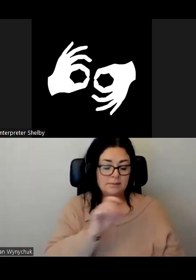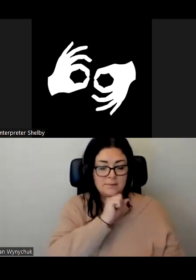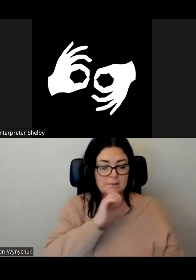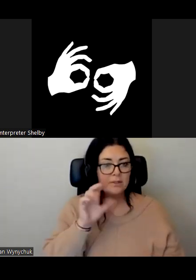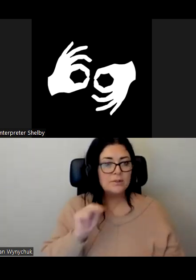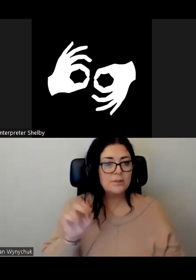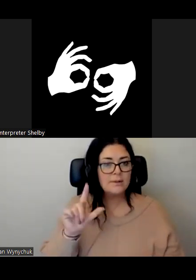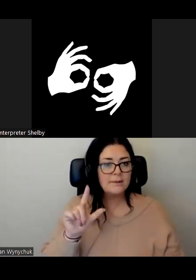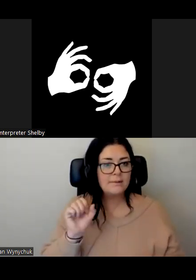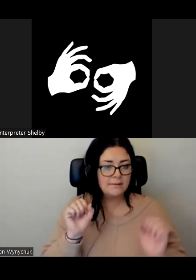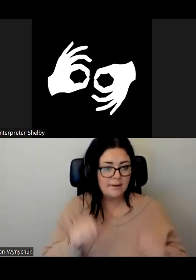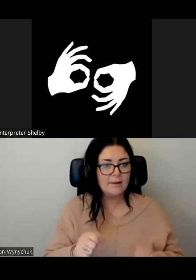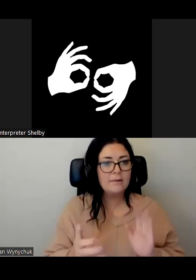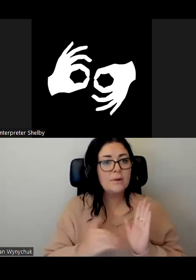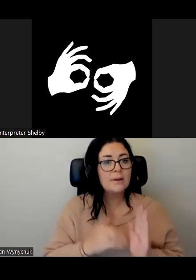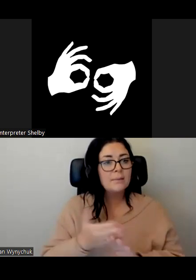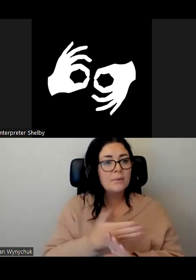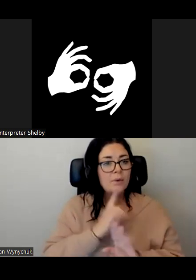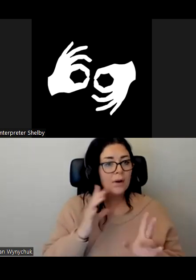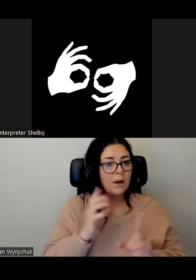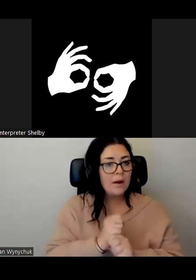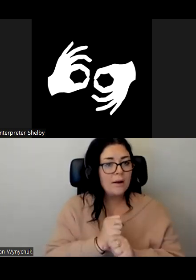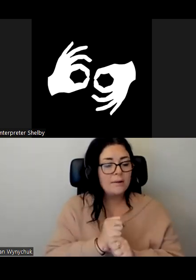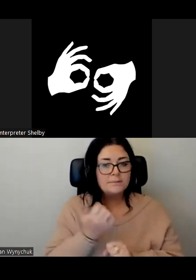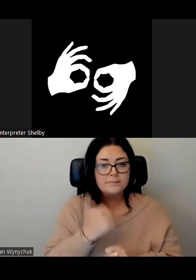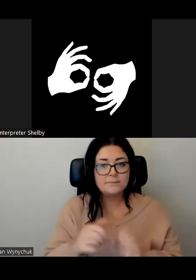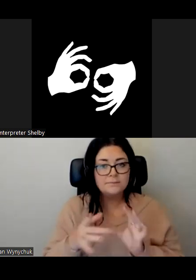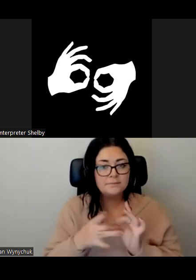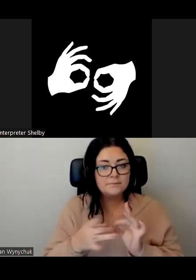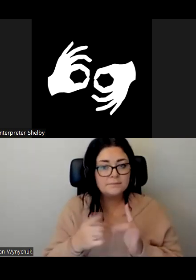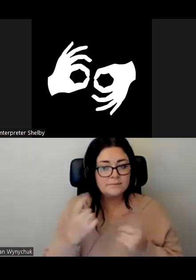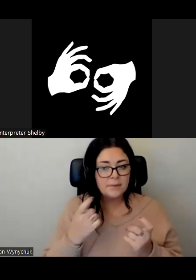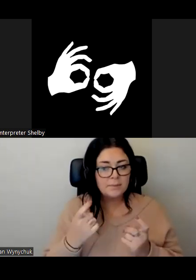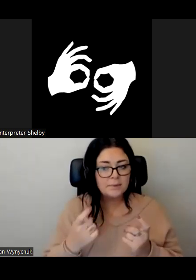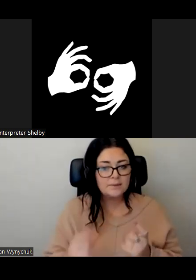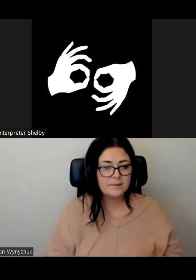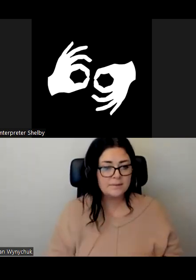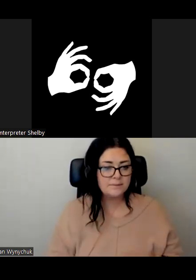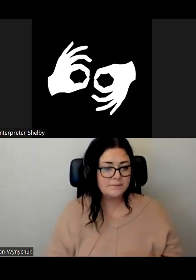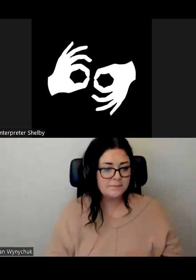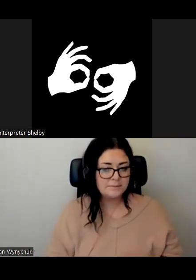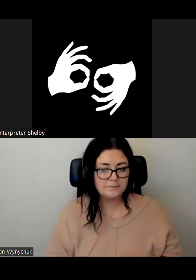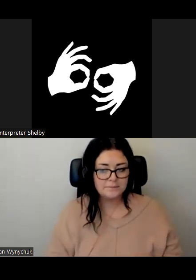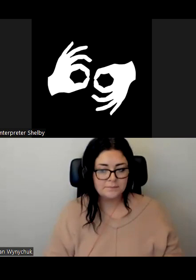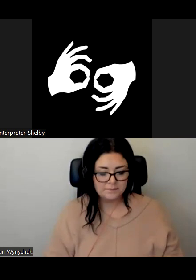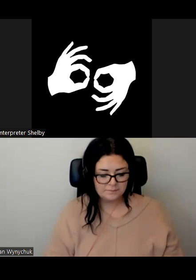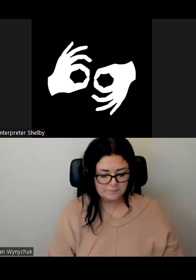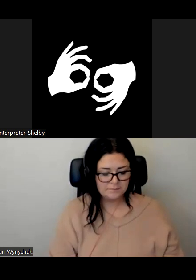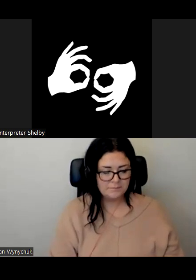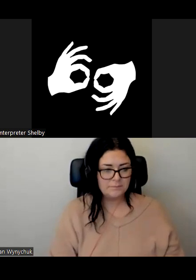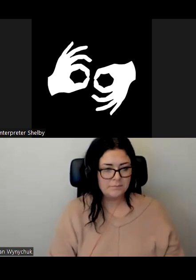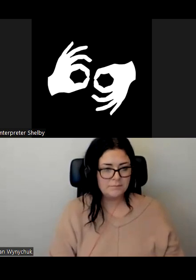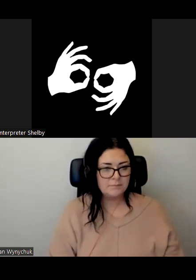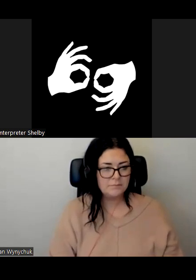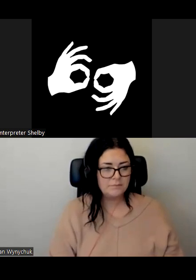for. And again, before we clue up for today, anybody have any other questions for myself or Sarah?